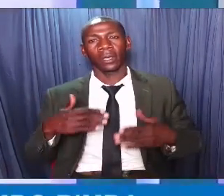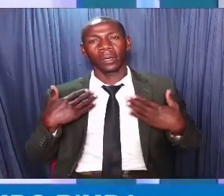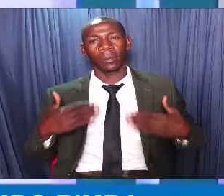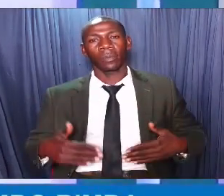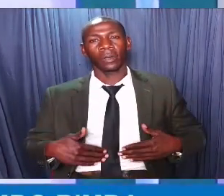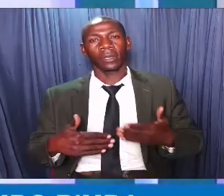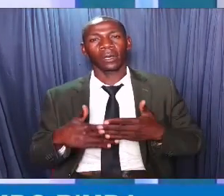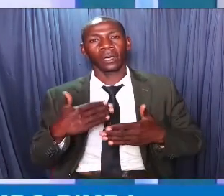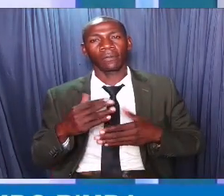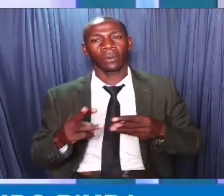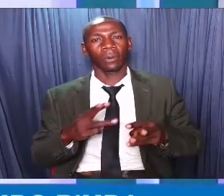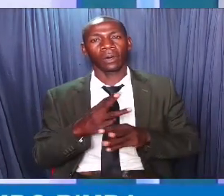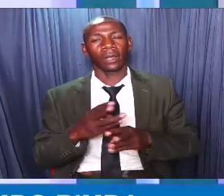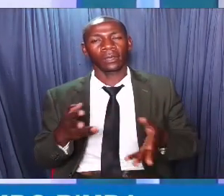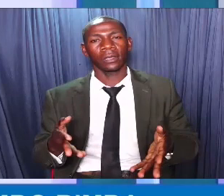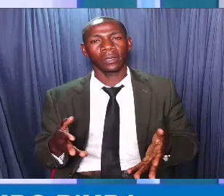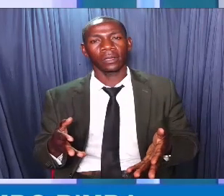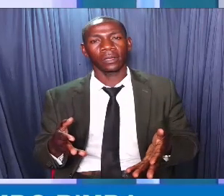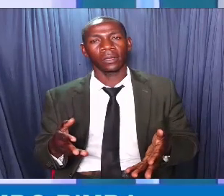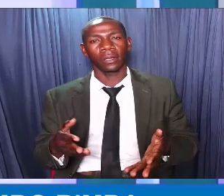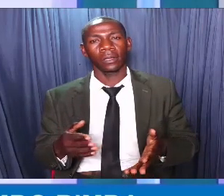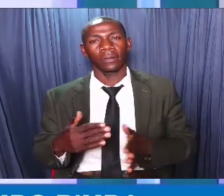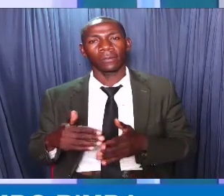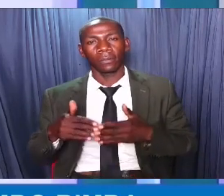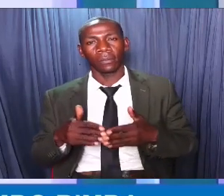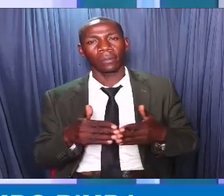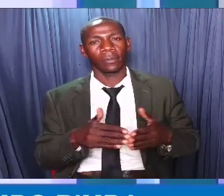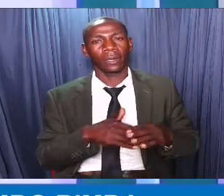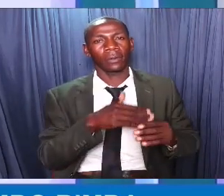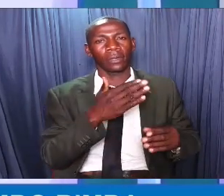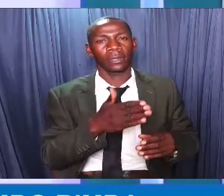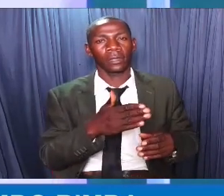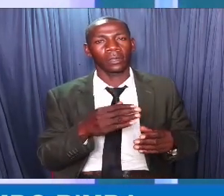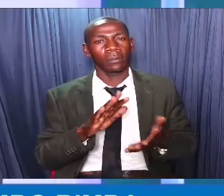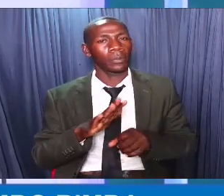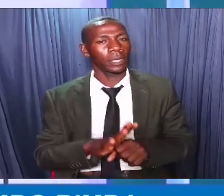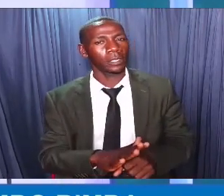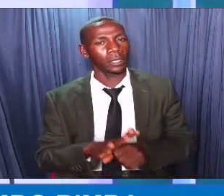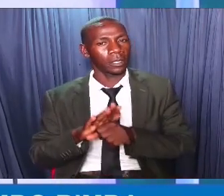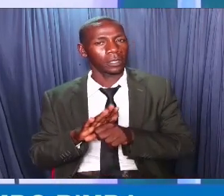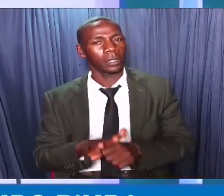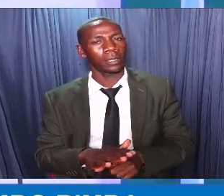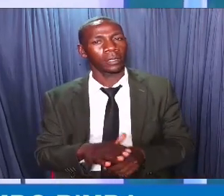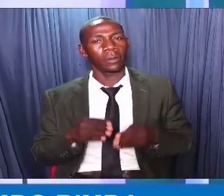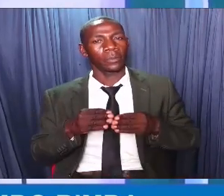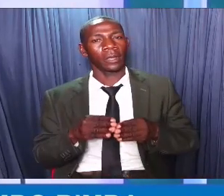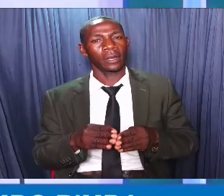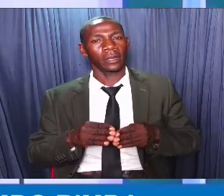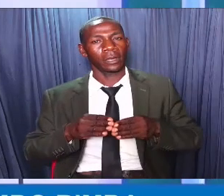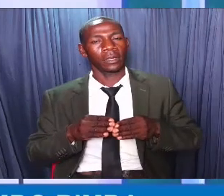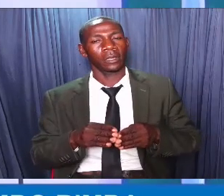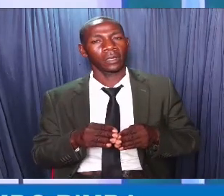inajenga dunia leo. Of the flesh is building the world today. Affairs out of marriage. Dhuluma. Oppression. Zinaa.